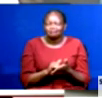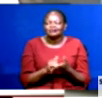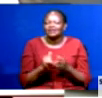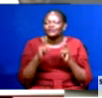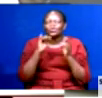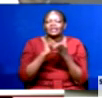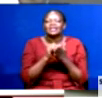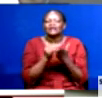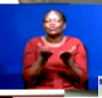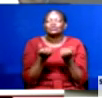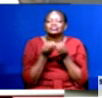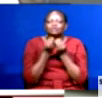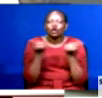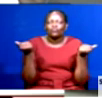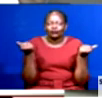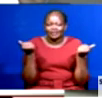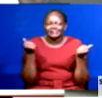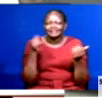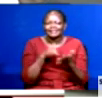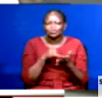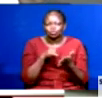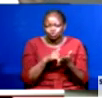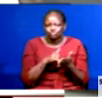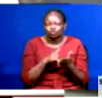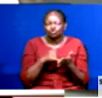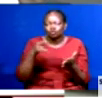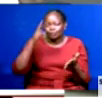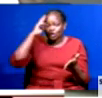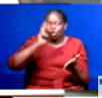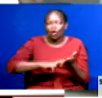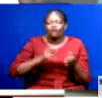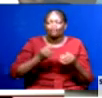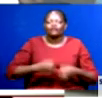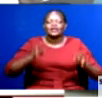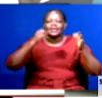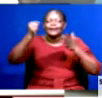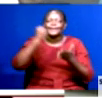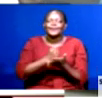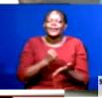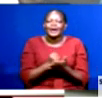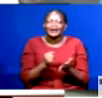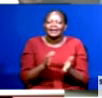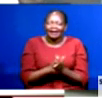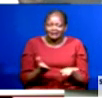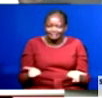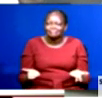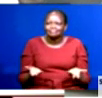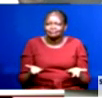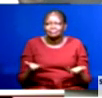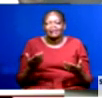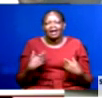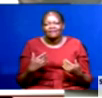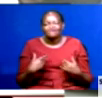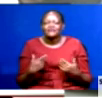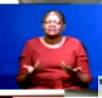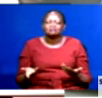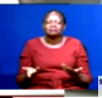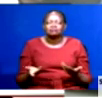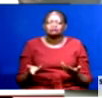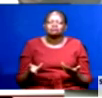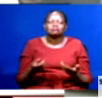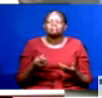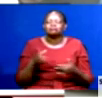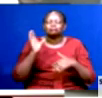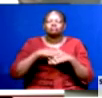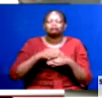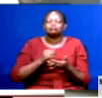wanayotaka kushughulikiwa, yakiwemo kutambuliwa rasmi, kuajiriwa na kutumwa kwa wanagenzi wa matibabu katika vituo mbalimbali na wizara